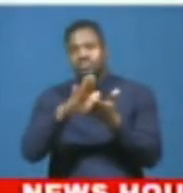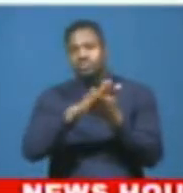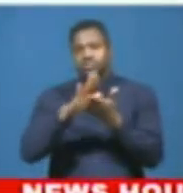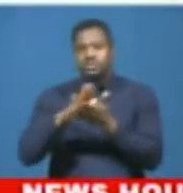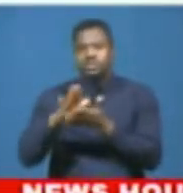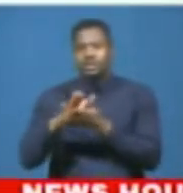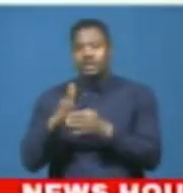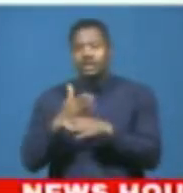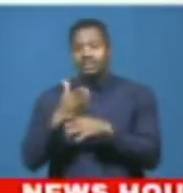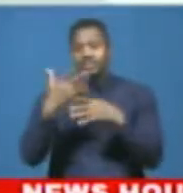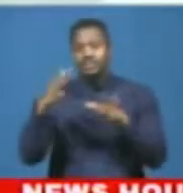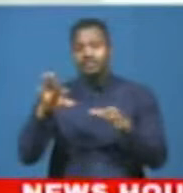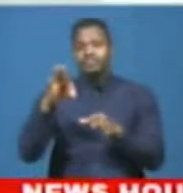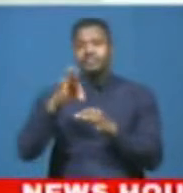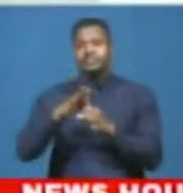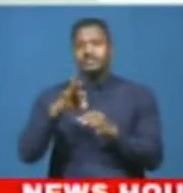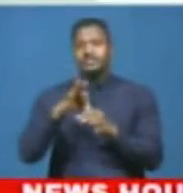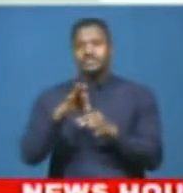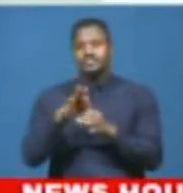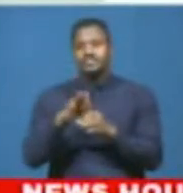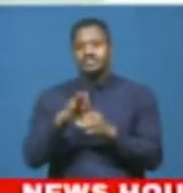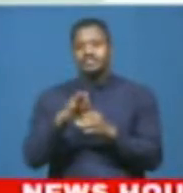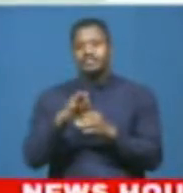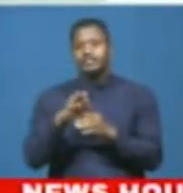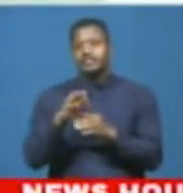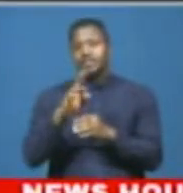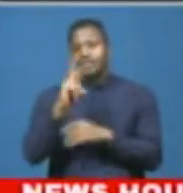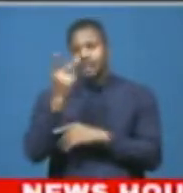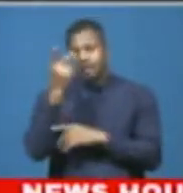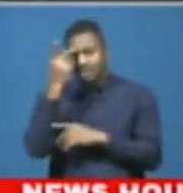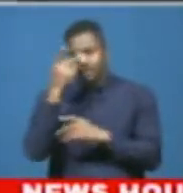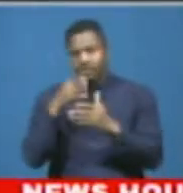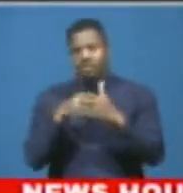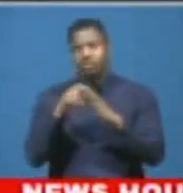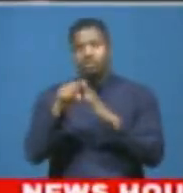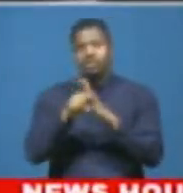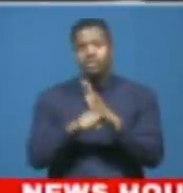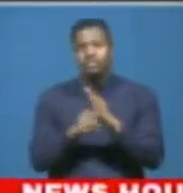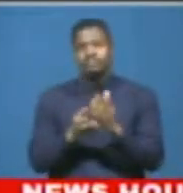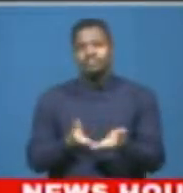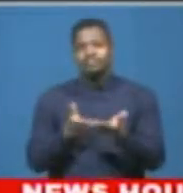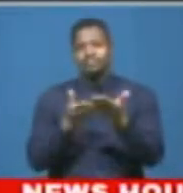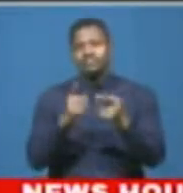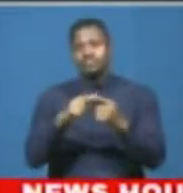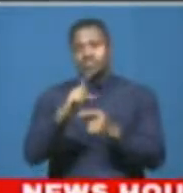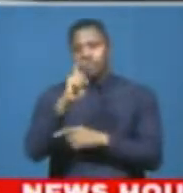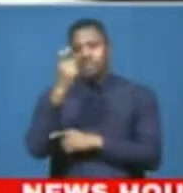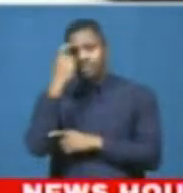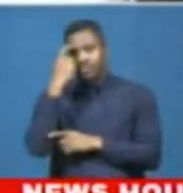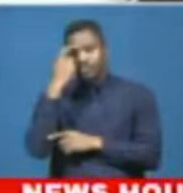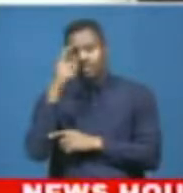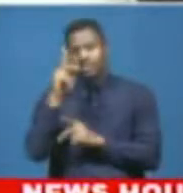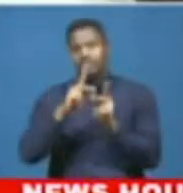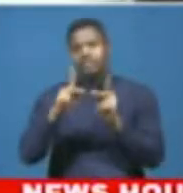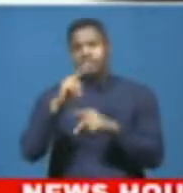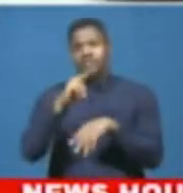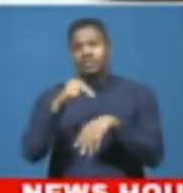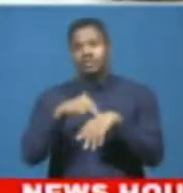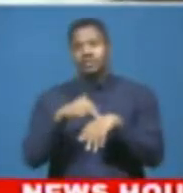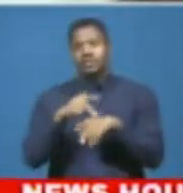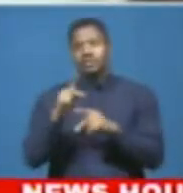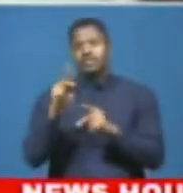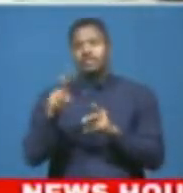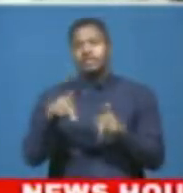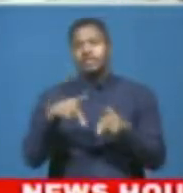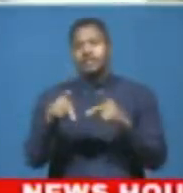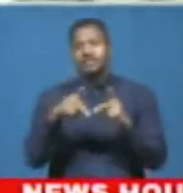which elections were held and the mantle of political leadership handed over to the government of the People's National Party,